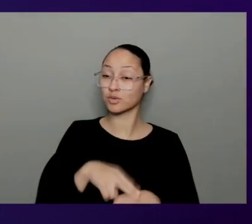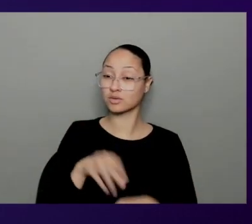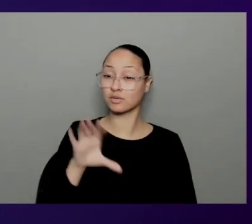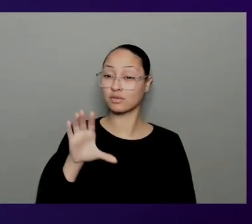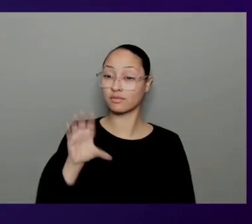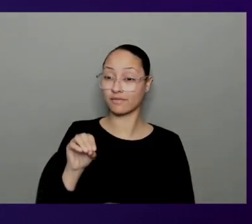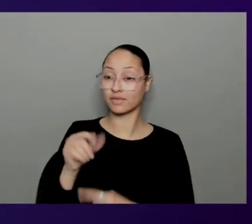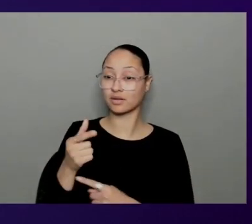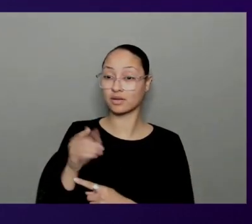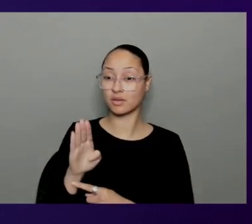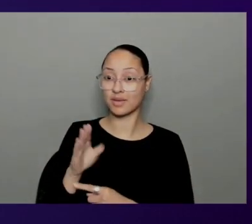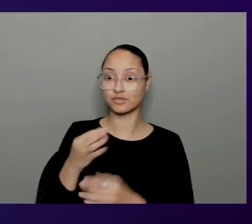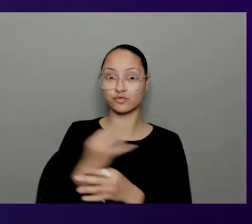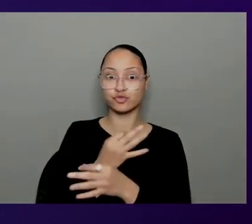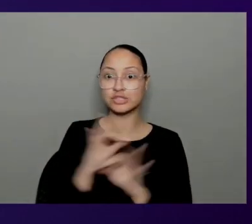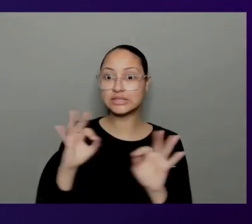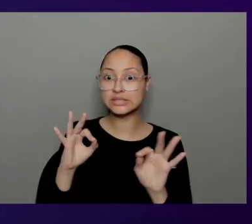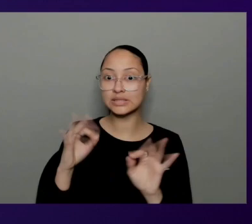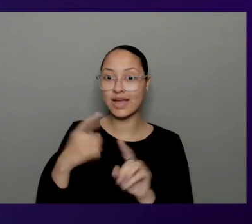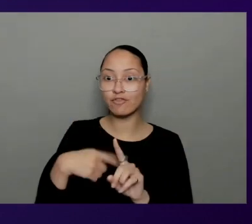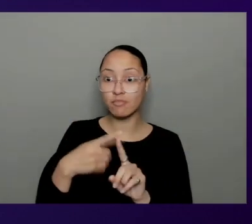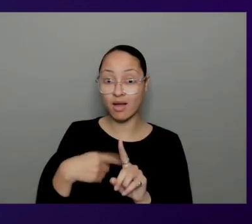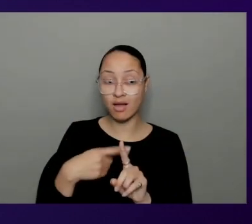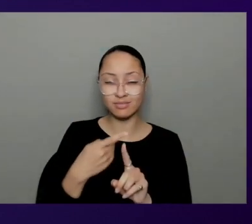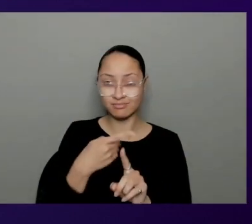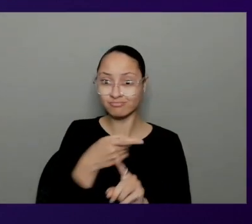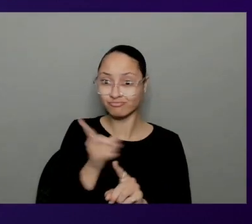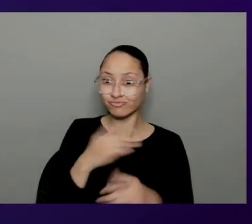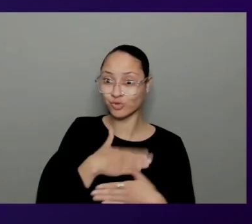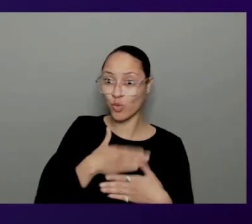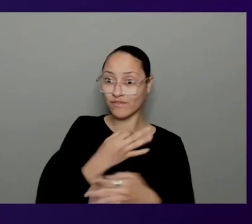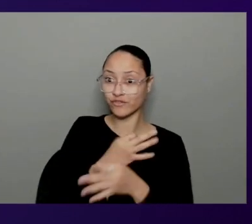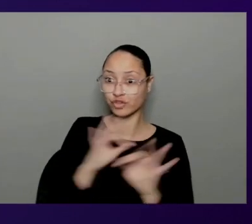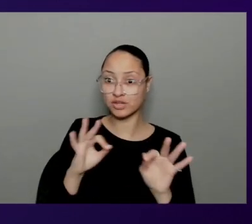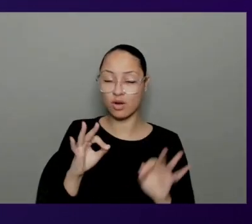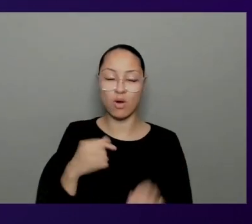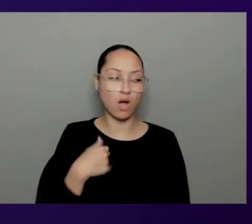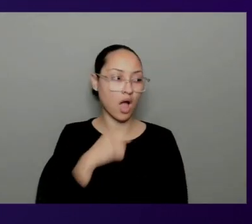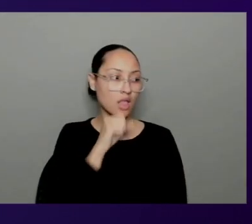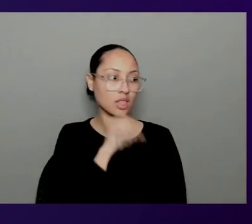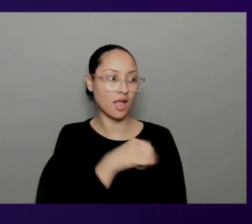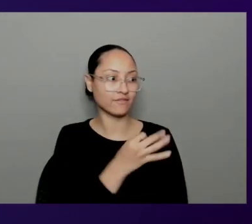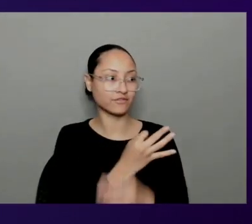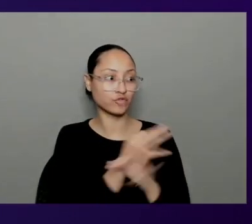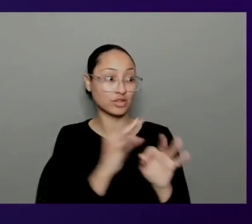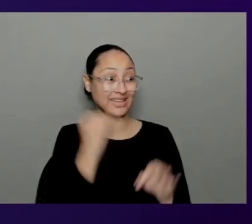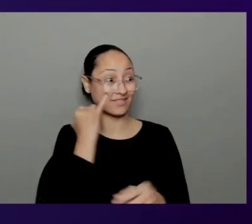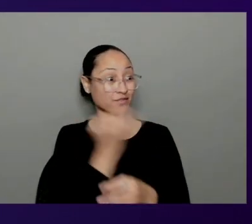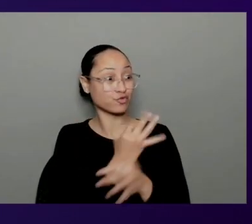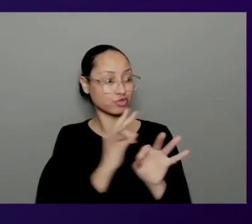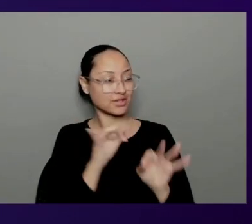free stuff? I like free stuff. If it's free, it's for me. Yeah. Whoa, put that on a sticker.